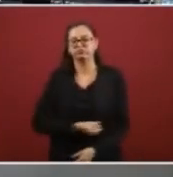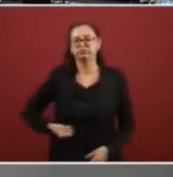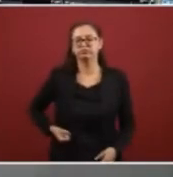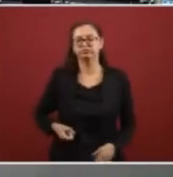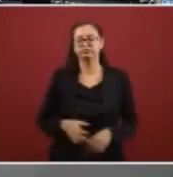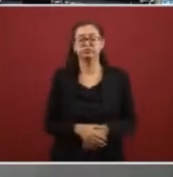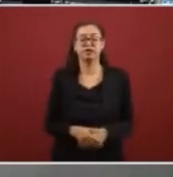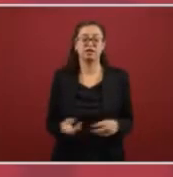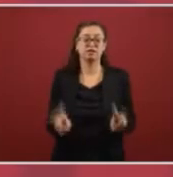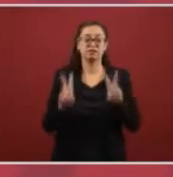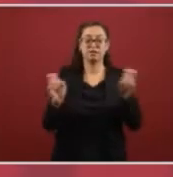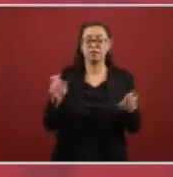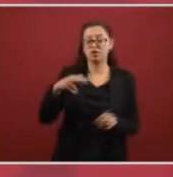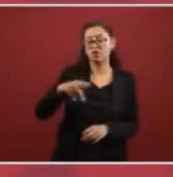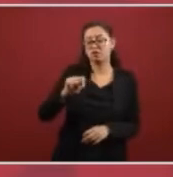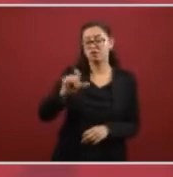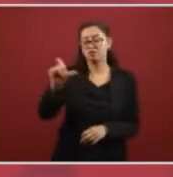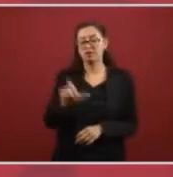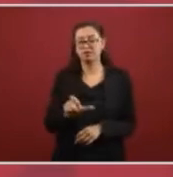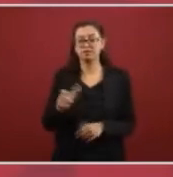And in the case of Notimex,